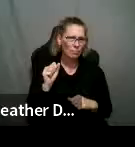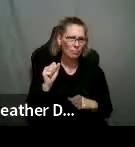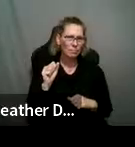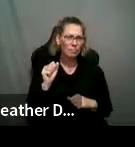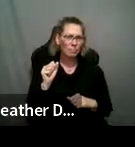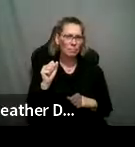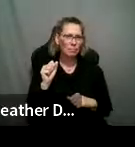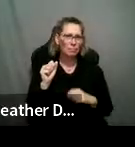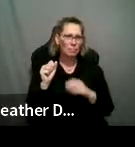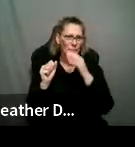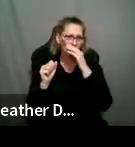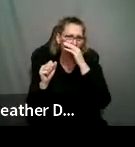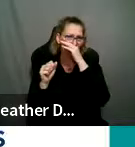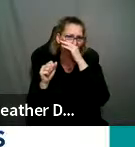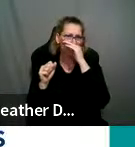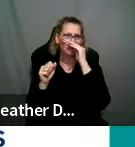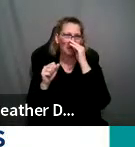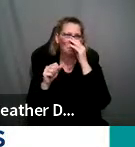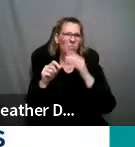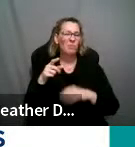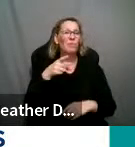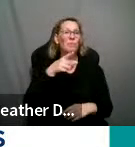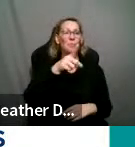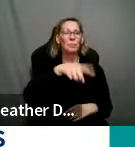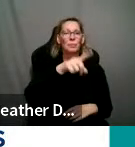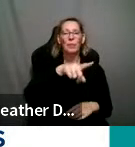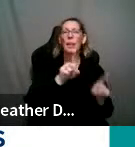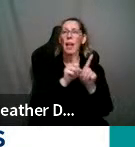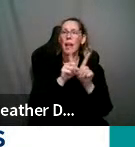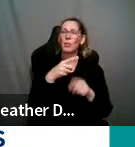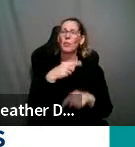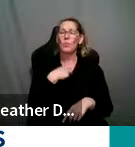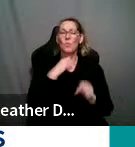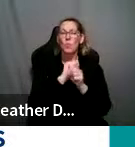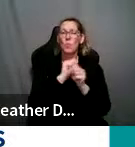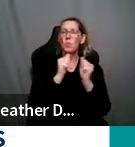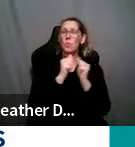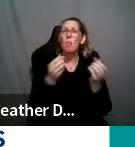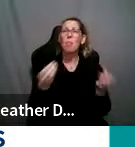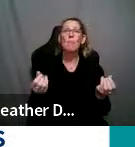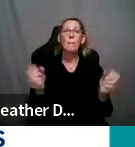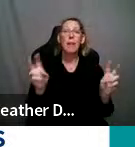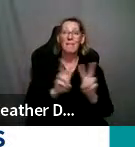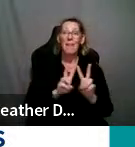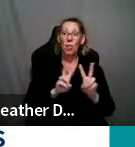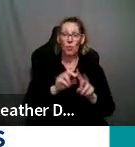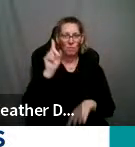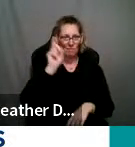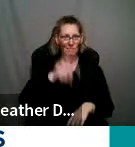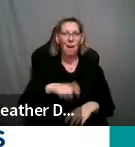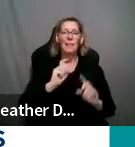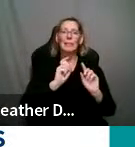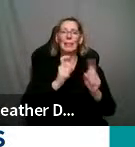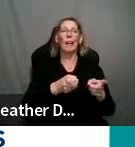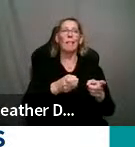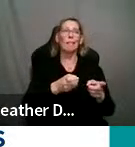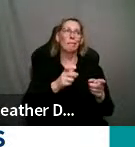And as they work with property values, they need to give take